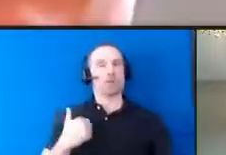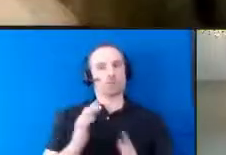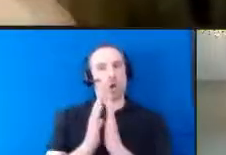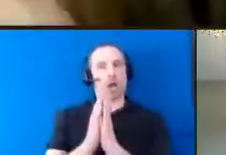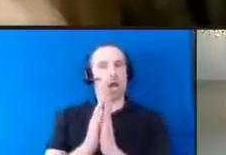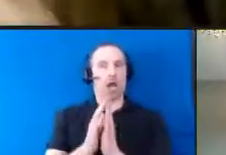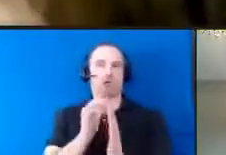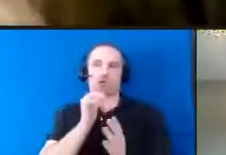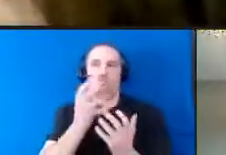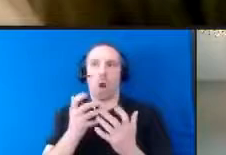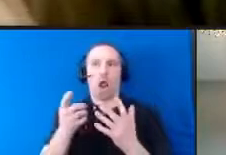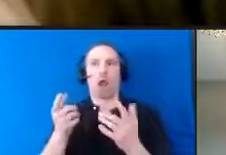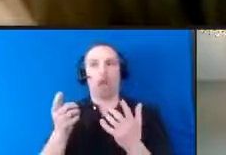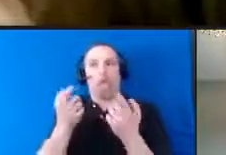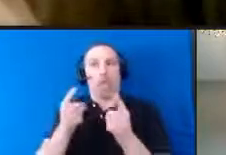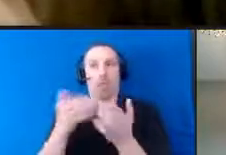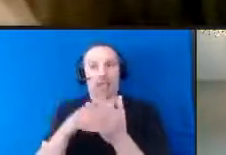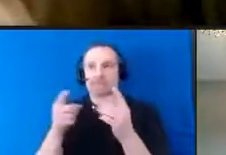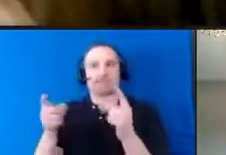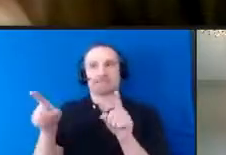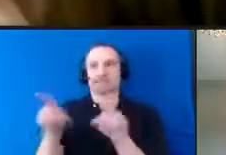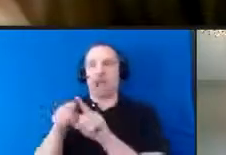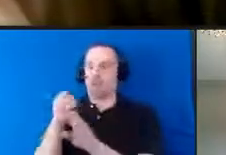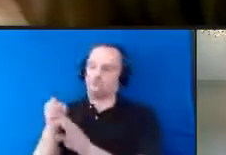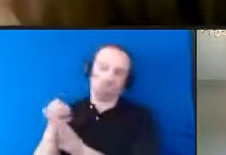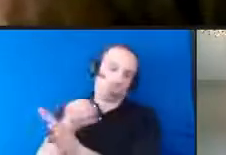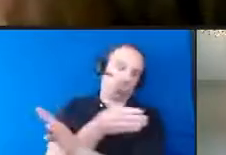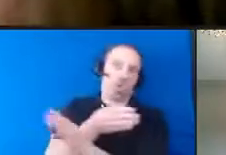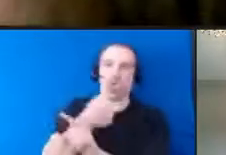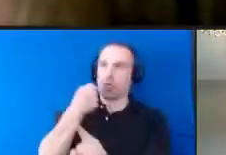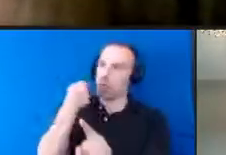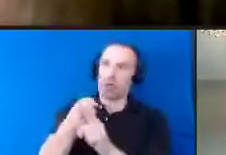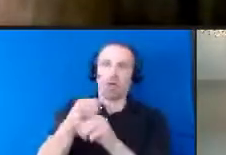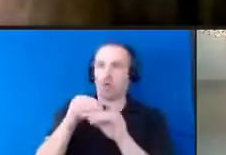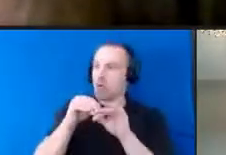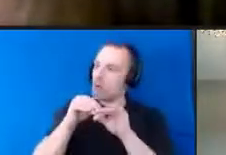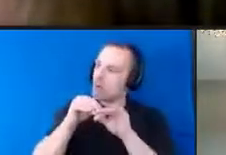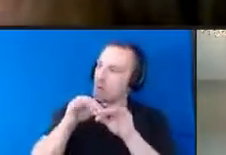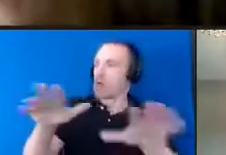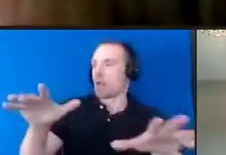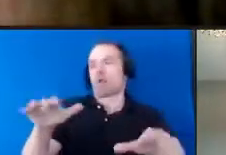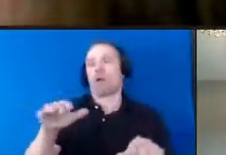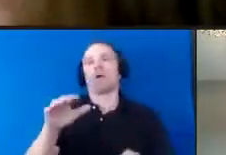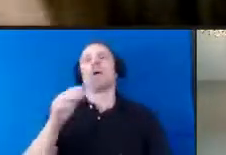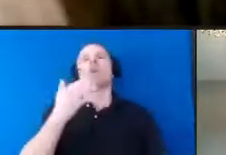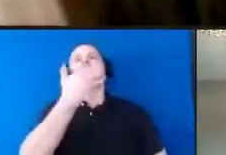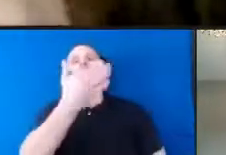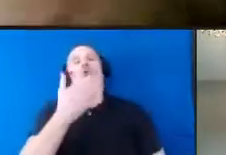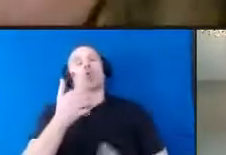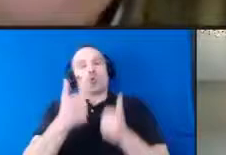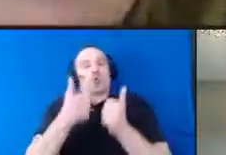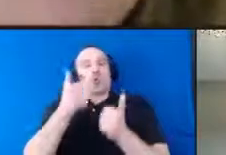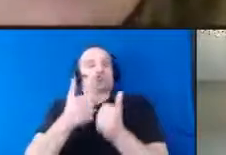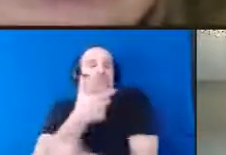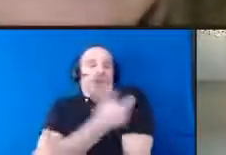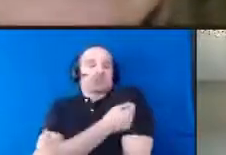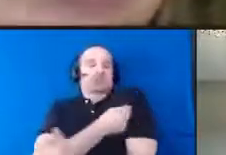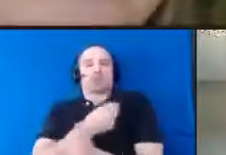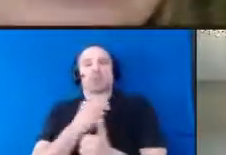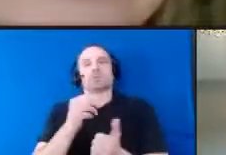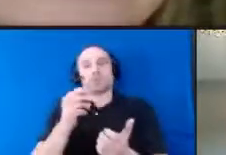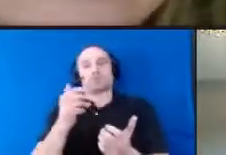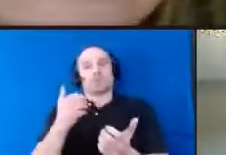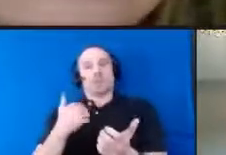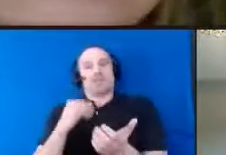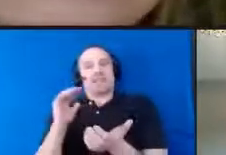Thank you. Which vaccine has the least counter reaction if a person has already had